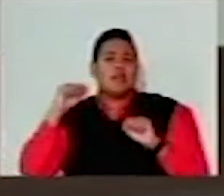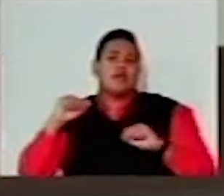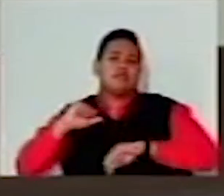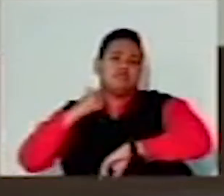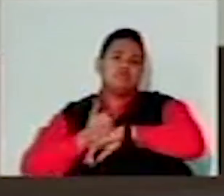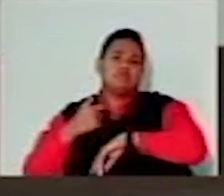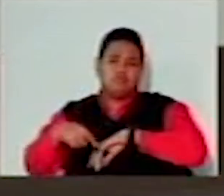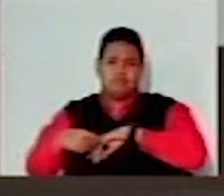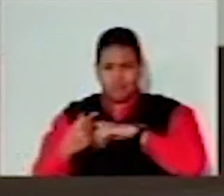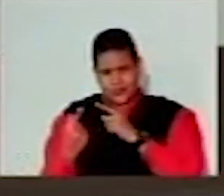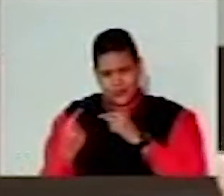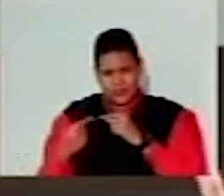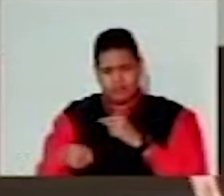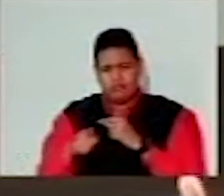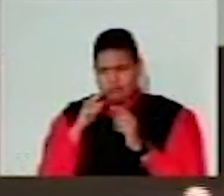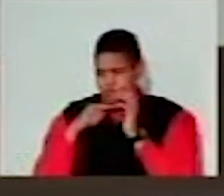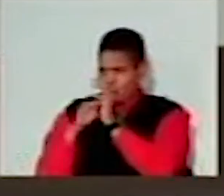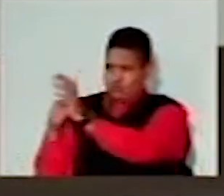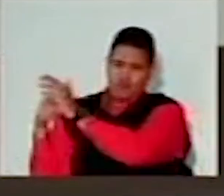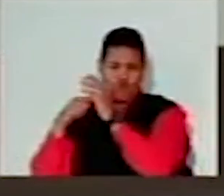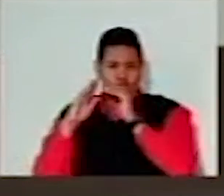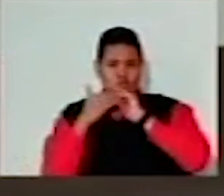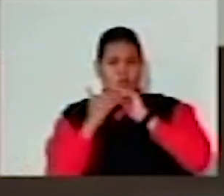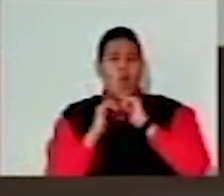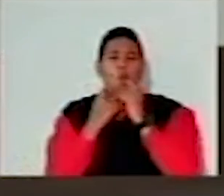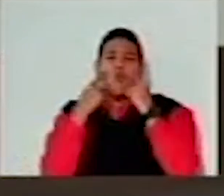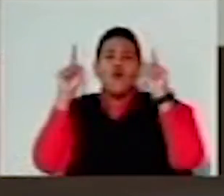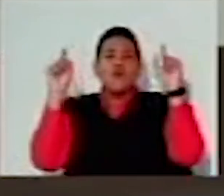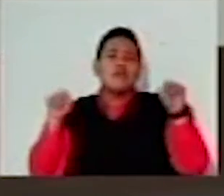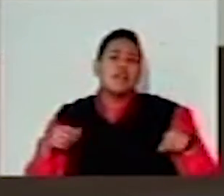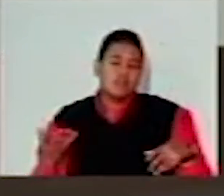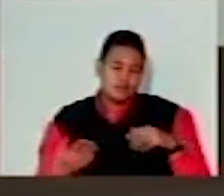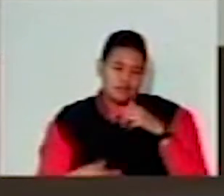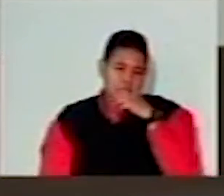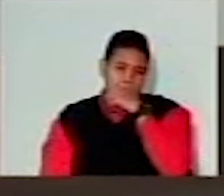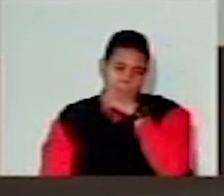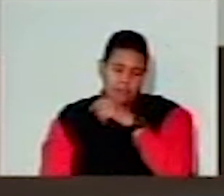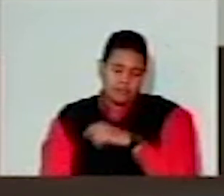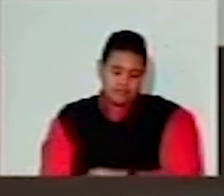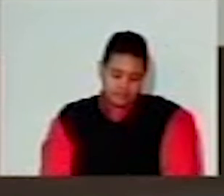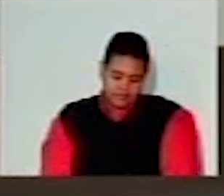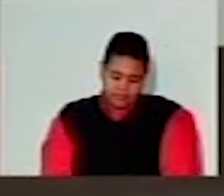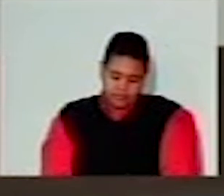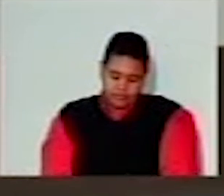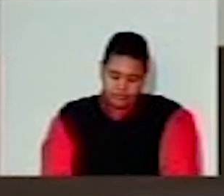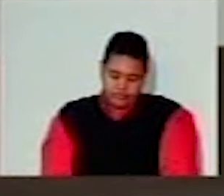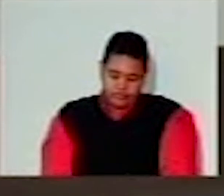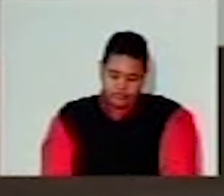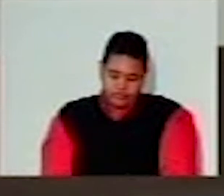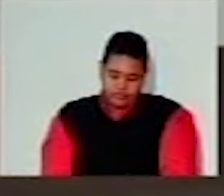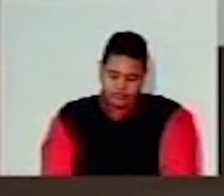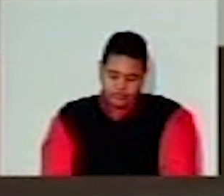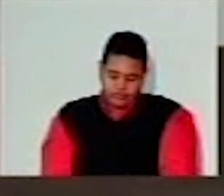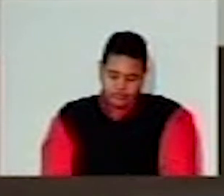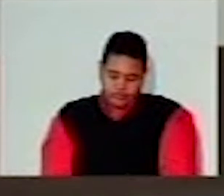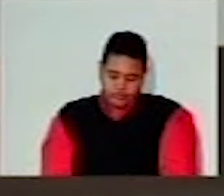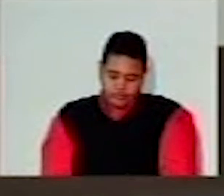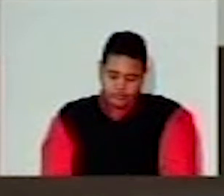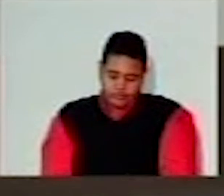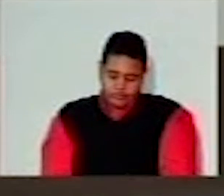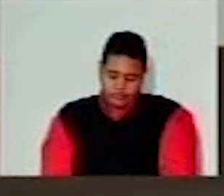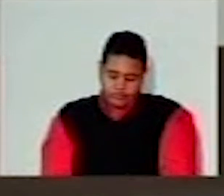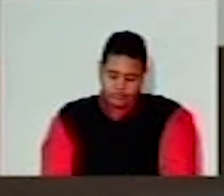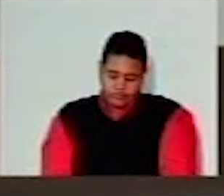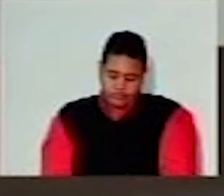this and to show Jamaica how it works. Mr. Speaker, there are several critical pieces